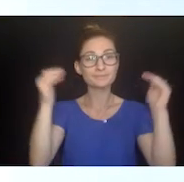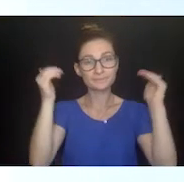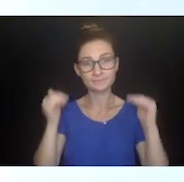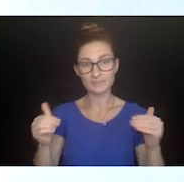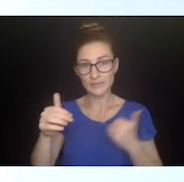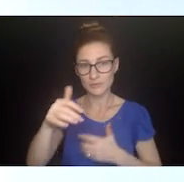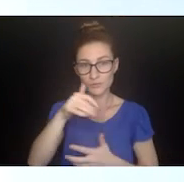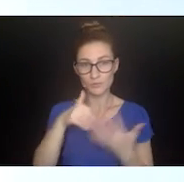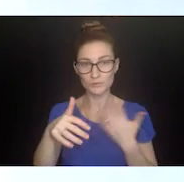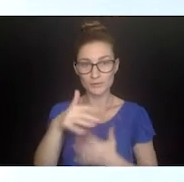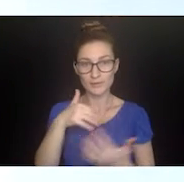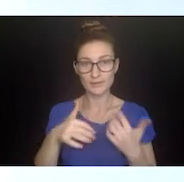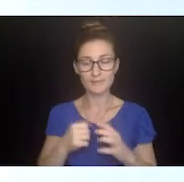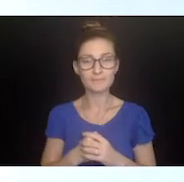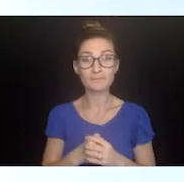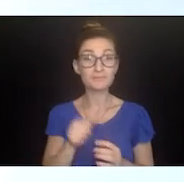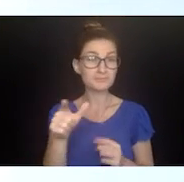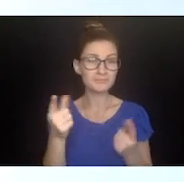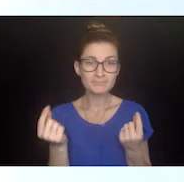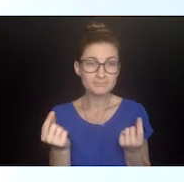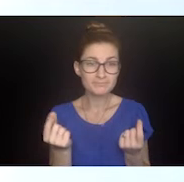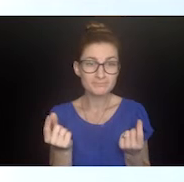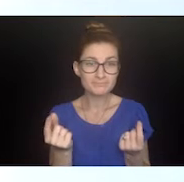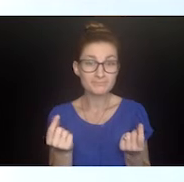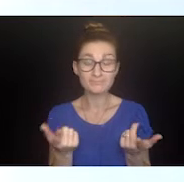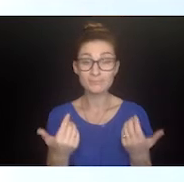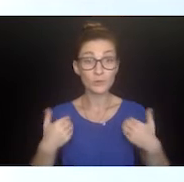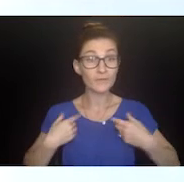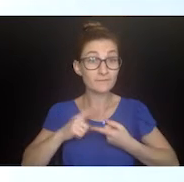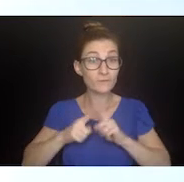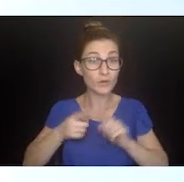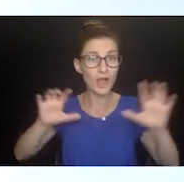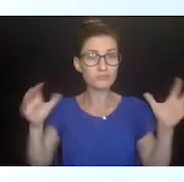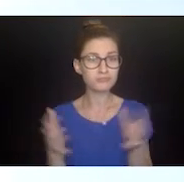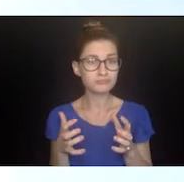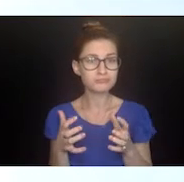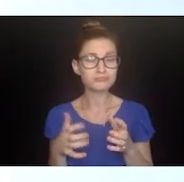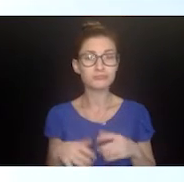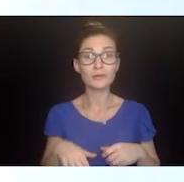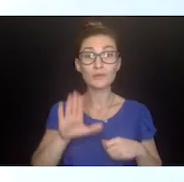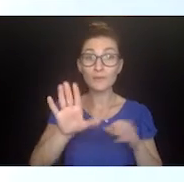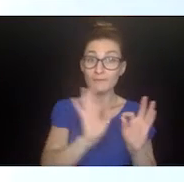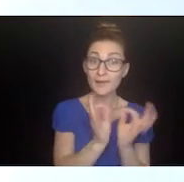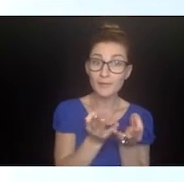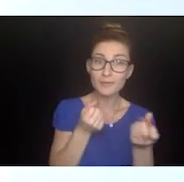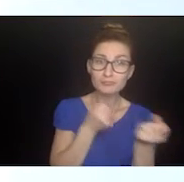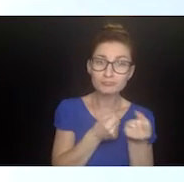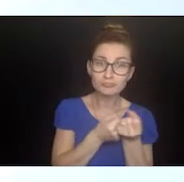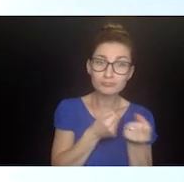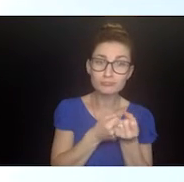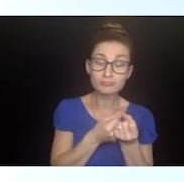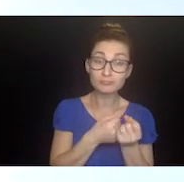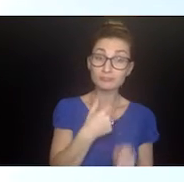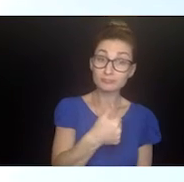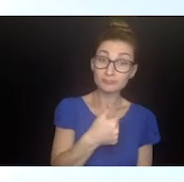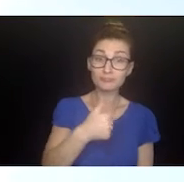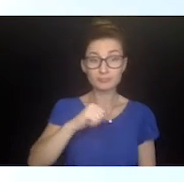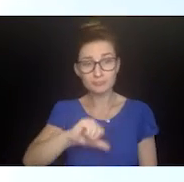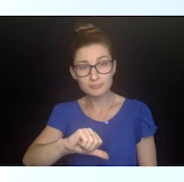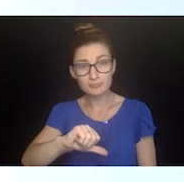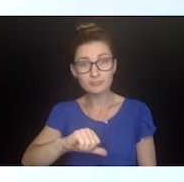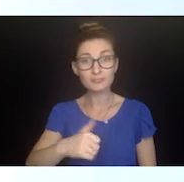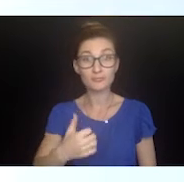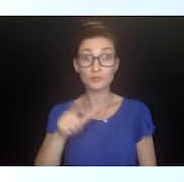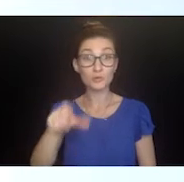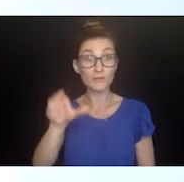Socially, well, what are you doing? Do you have a tribe around you? How supportive are your family? Do you